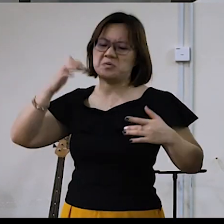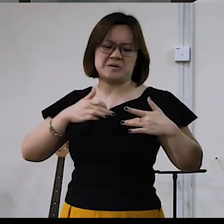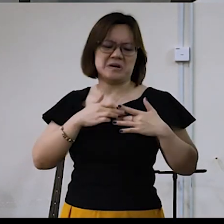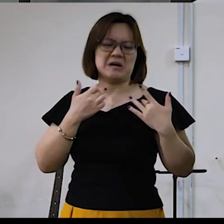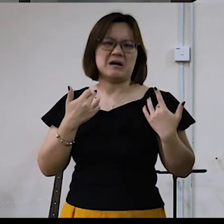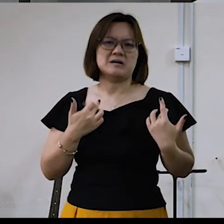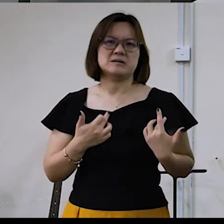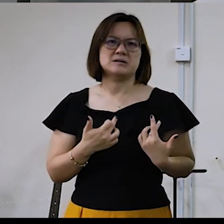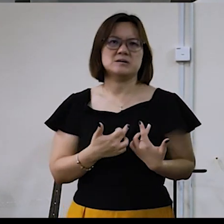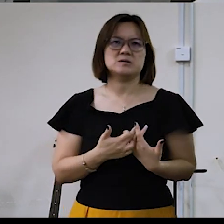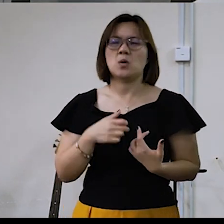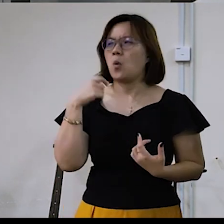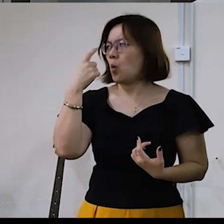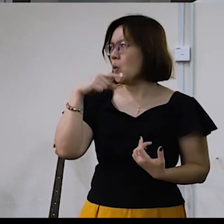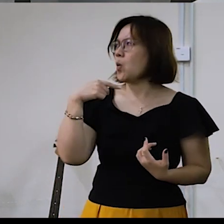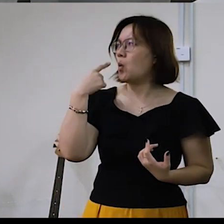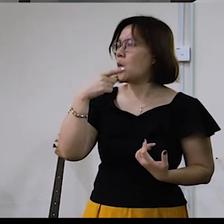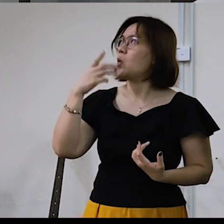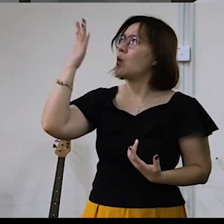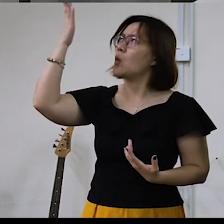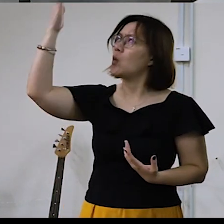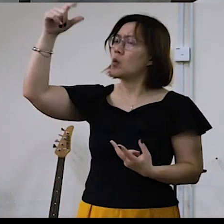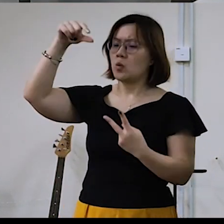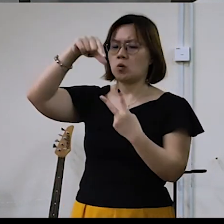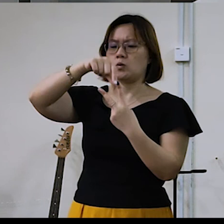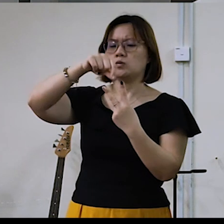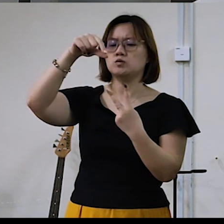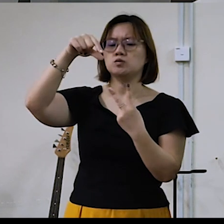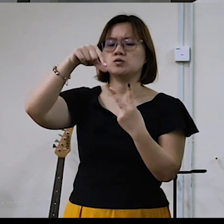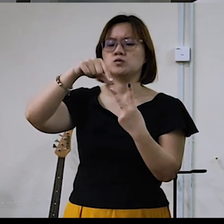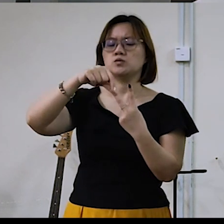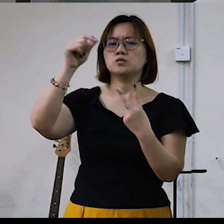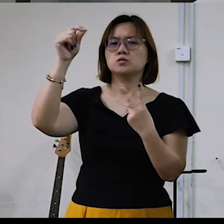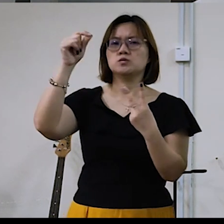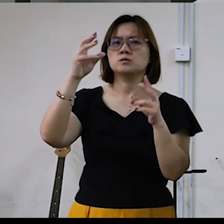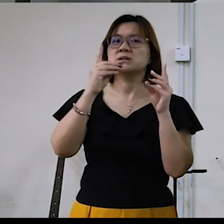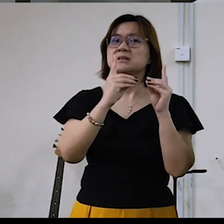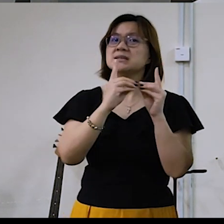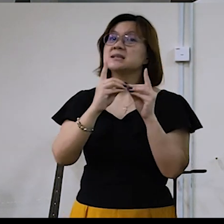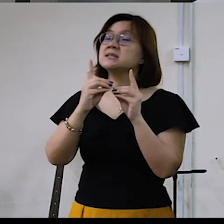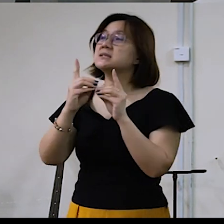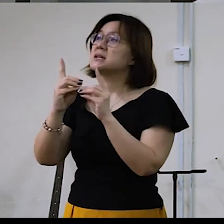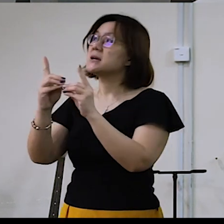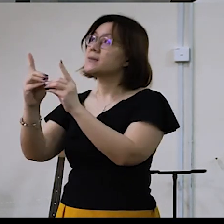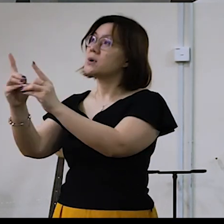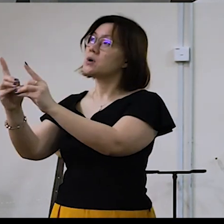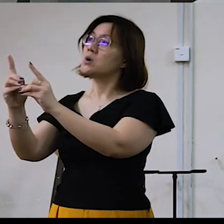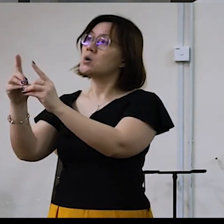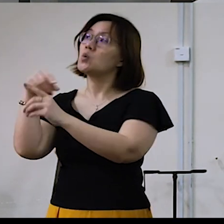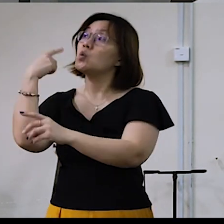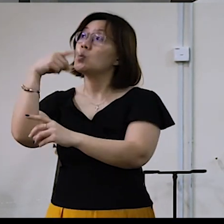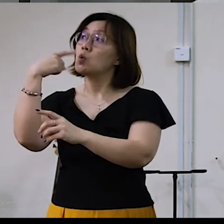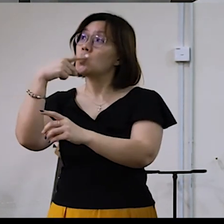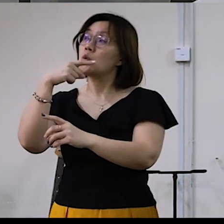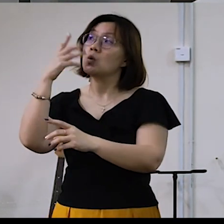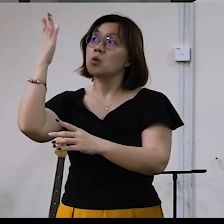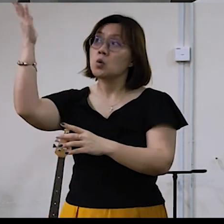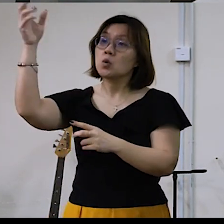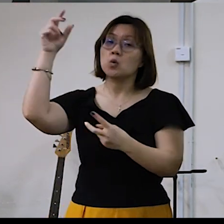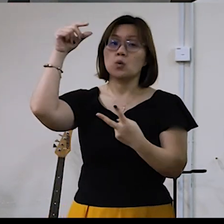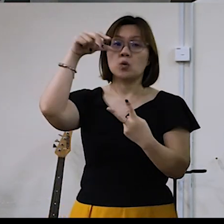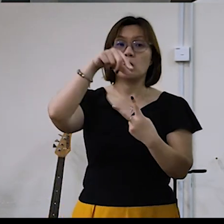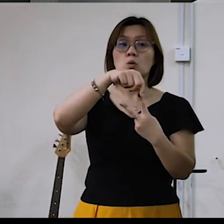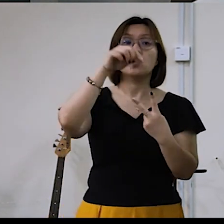have chosen. So take part in this ministry and apostleship from which Judas, by transgression or